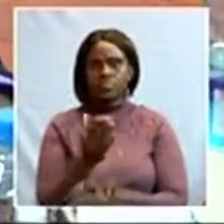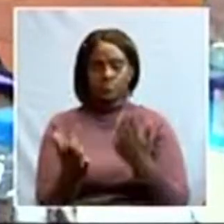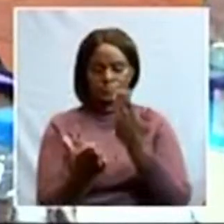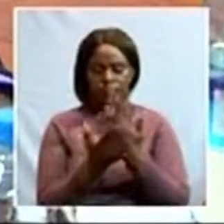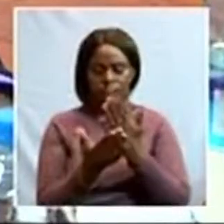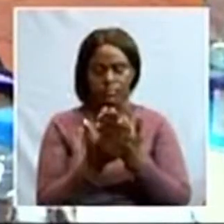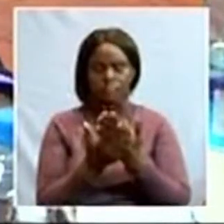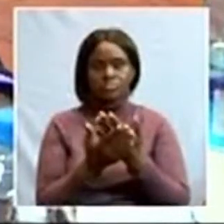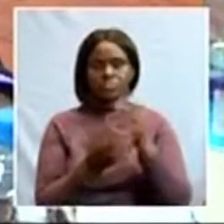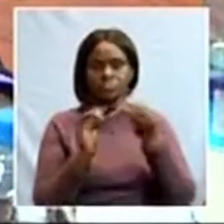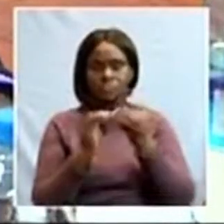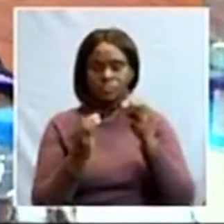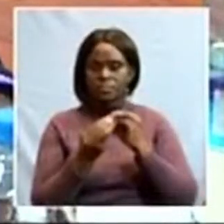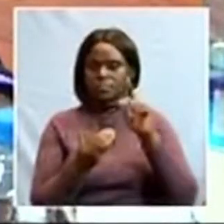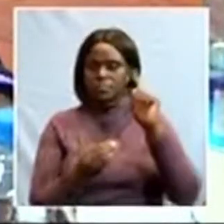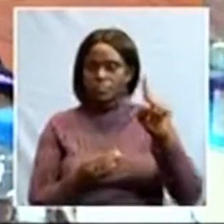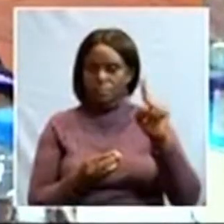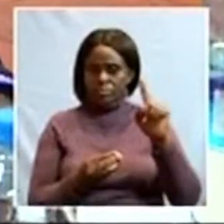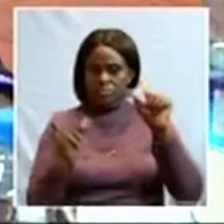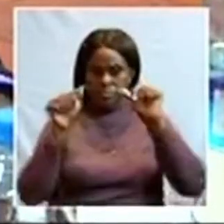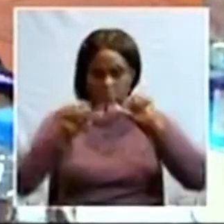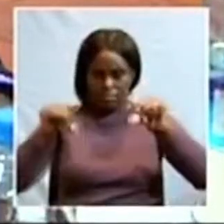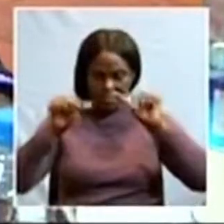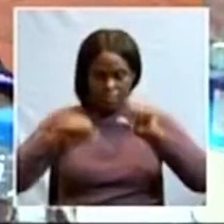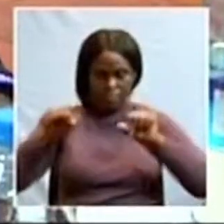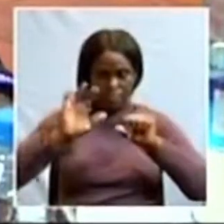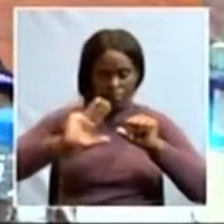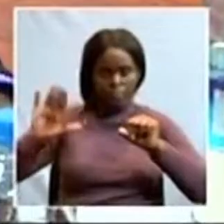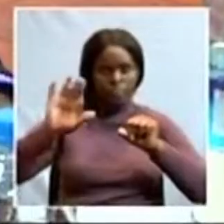Appendices, Appendix 1, audit opinion.